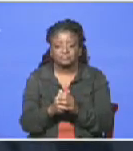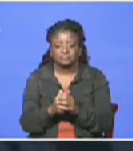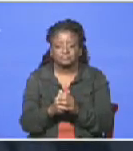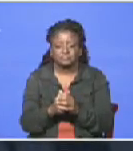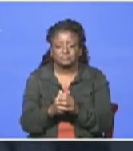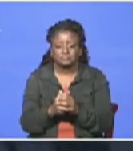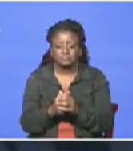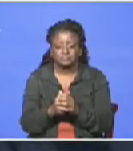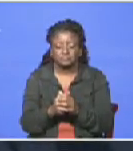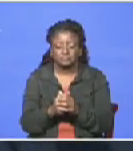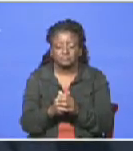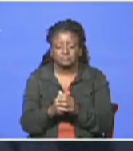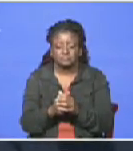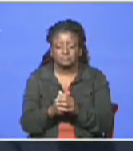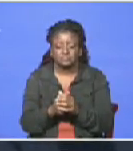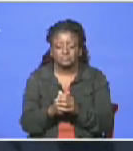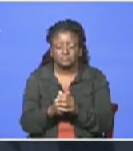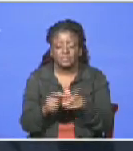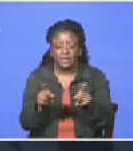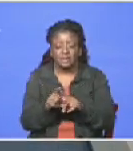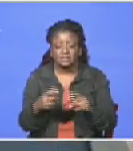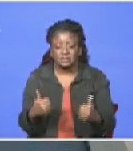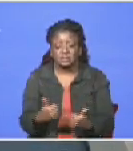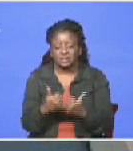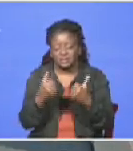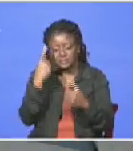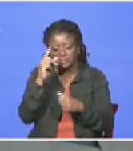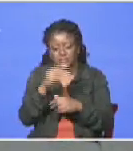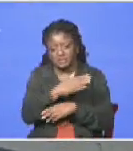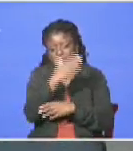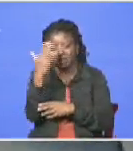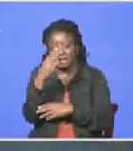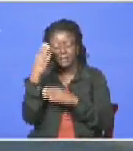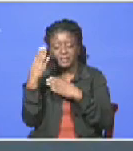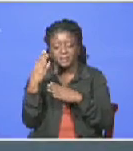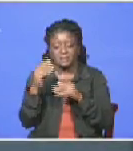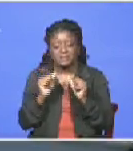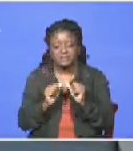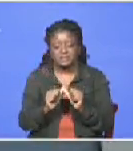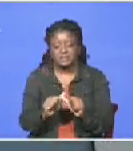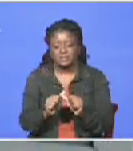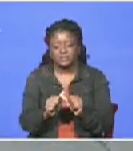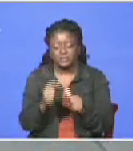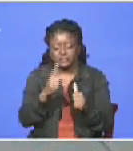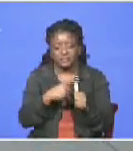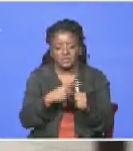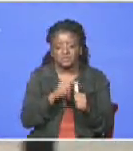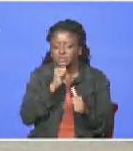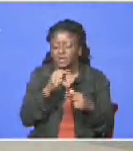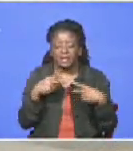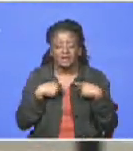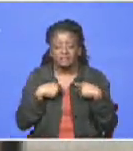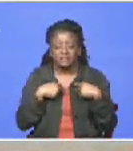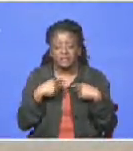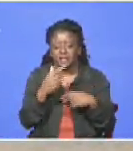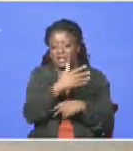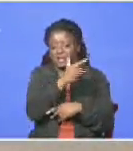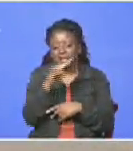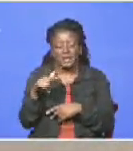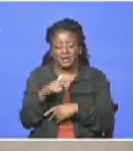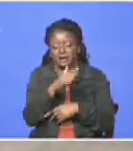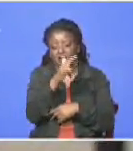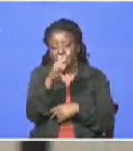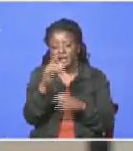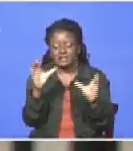Well, as woes for Sky Bahamas continue to build, first not having its airline operator certificate renewed, then being expelled from